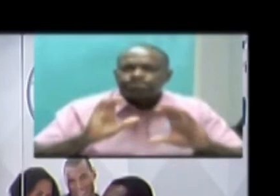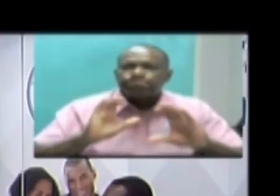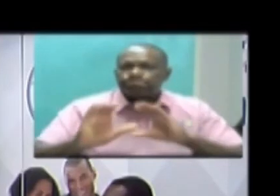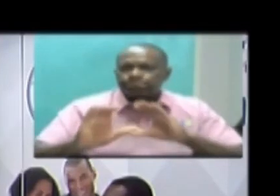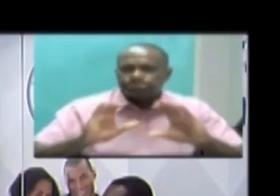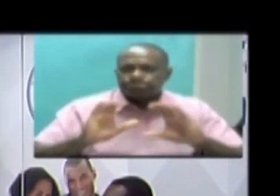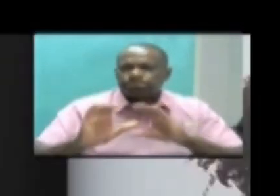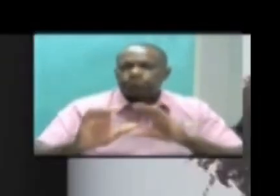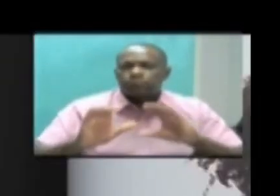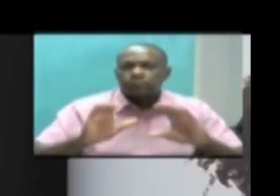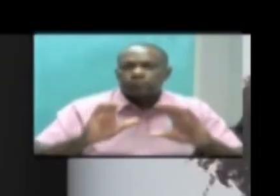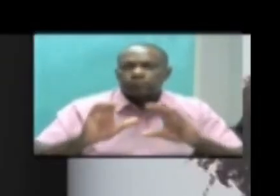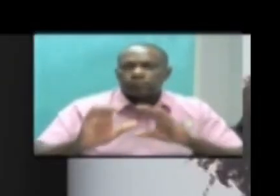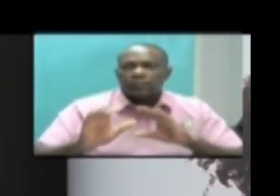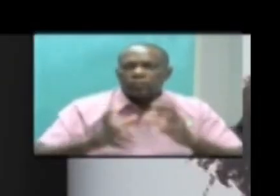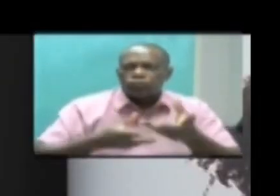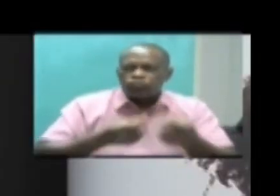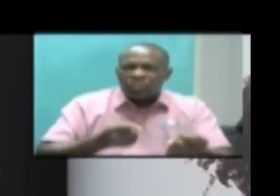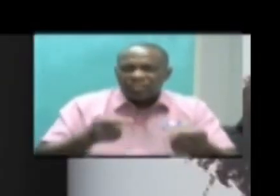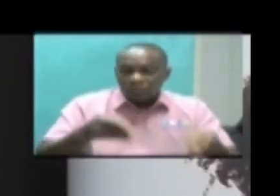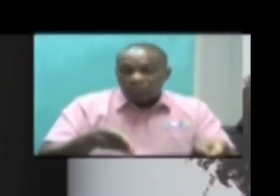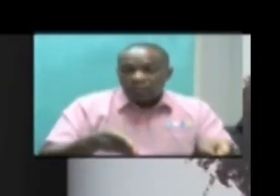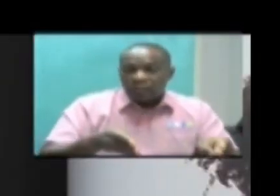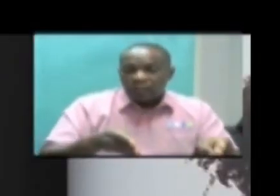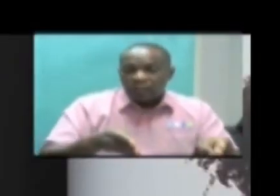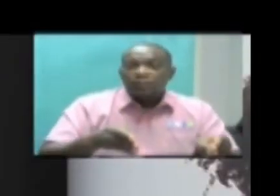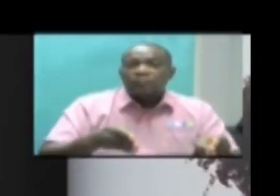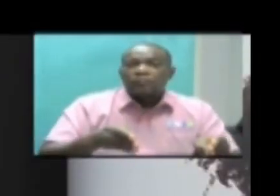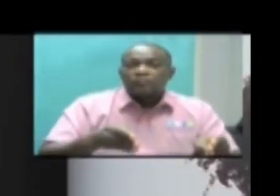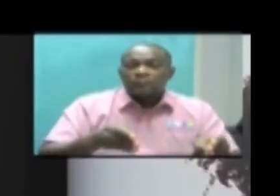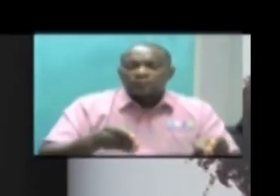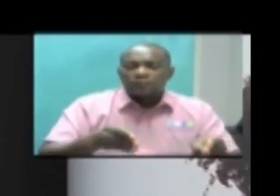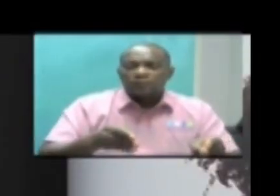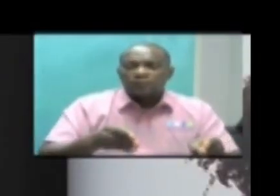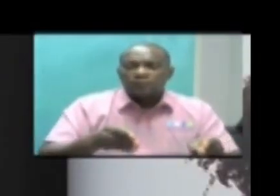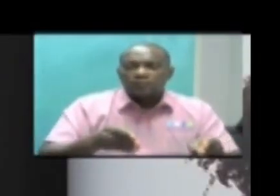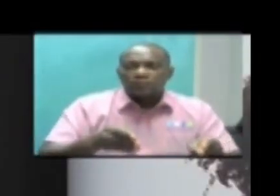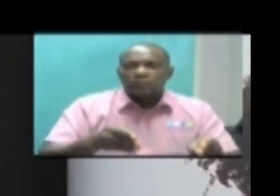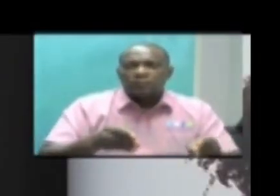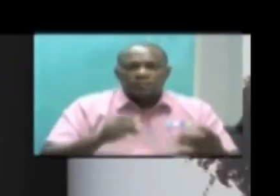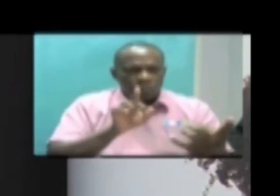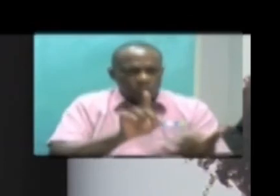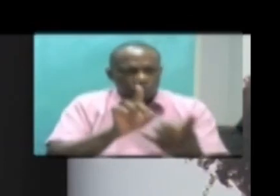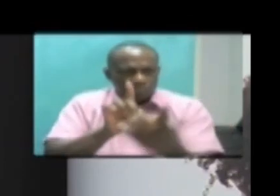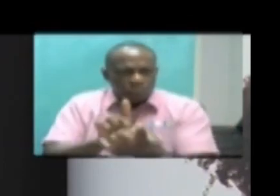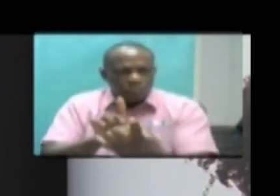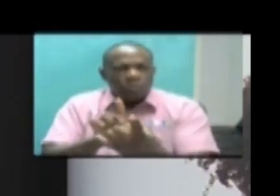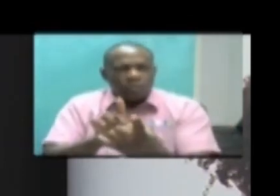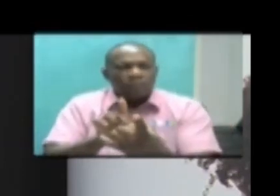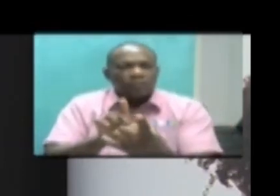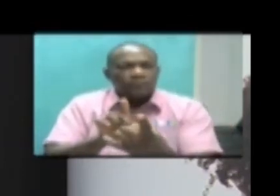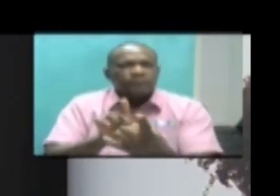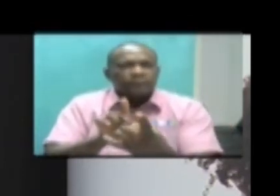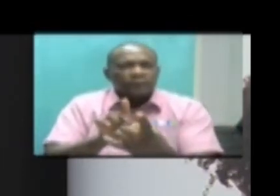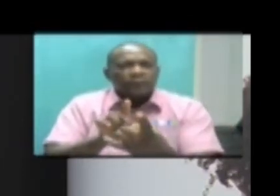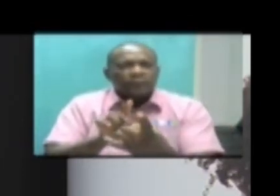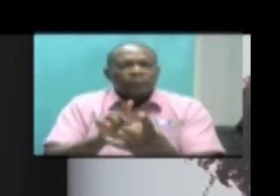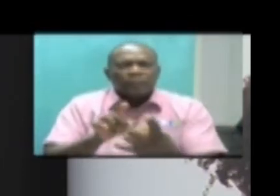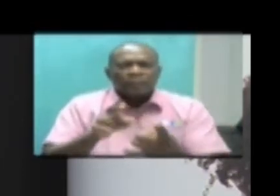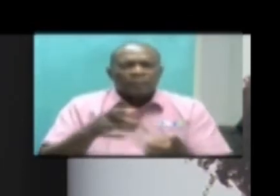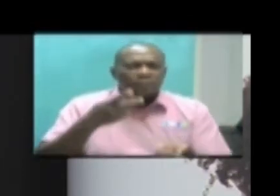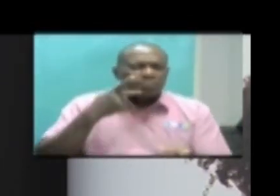in that trusting way, on a one-to-one basis, where the parent is not judging